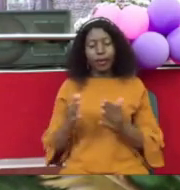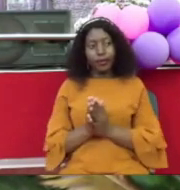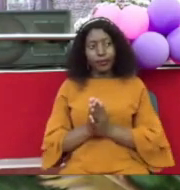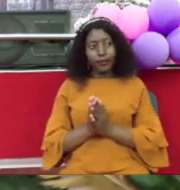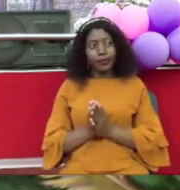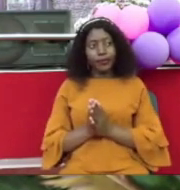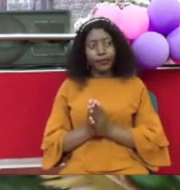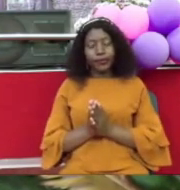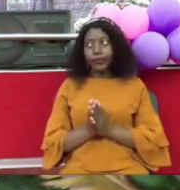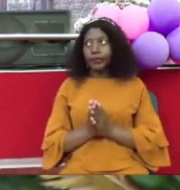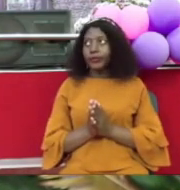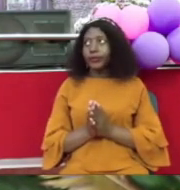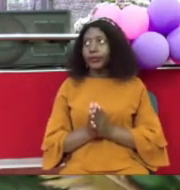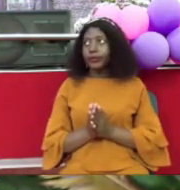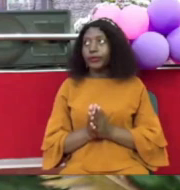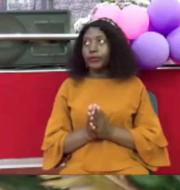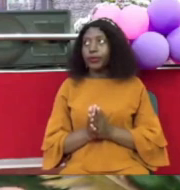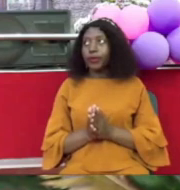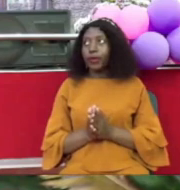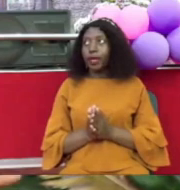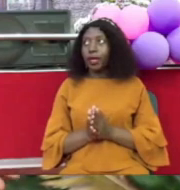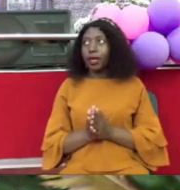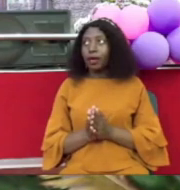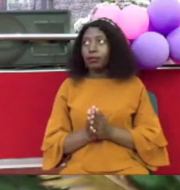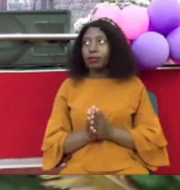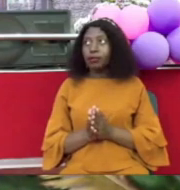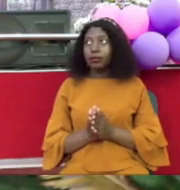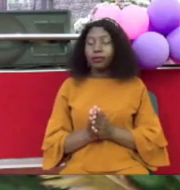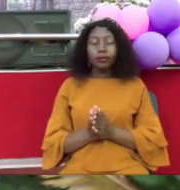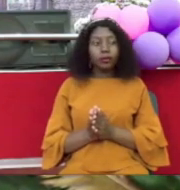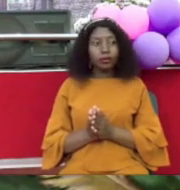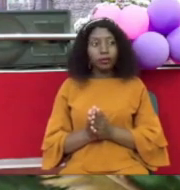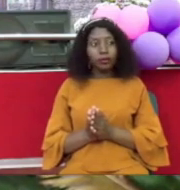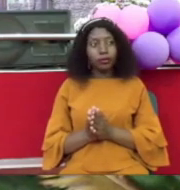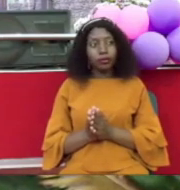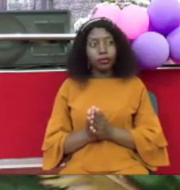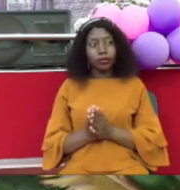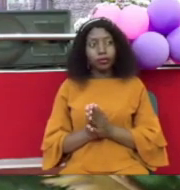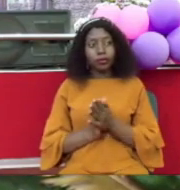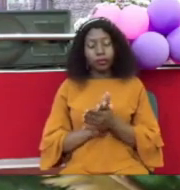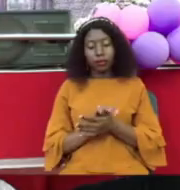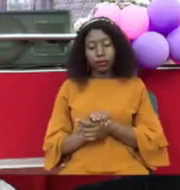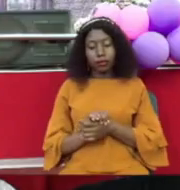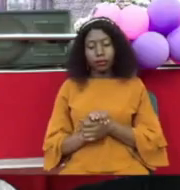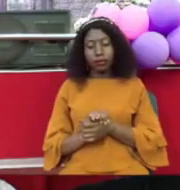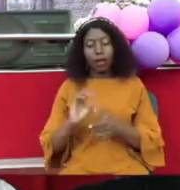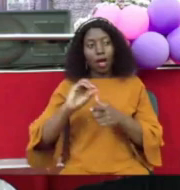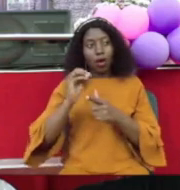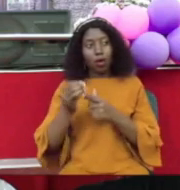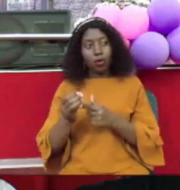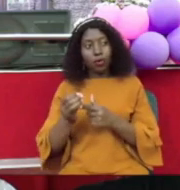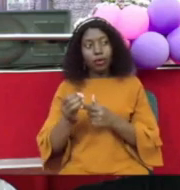ama utendakazi wa kitu. Or the reason why, or this, you know, the thing that something is going to achieve.